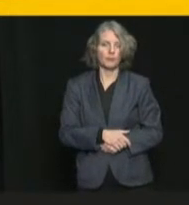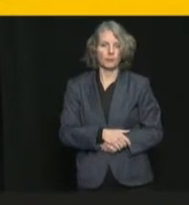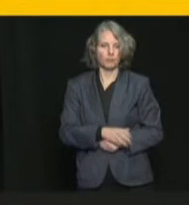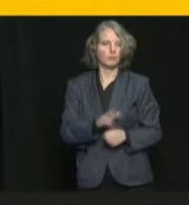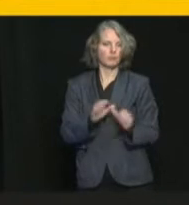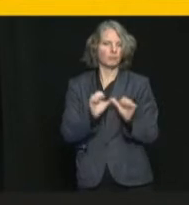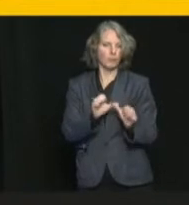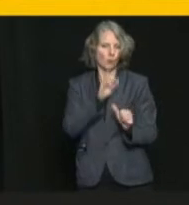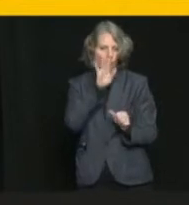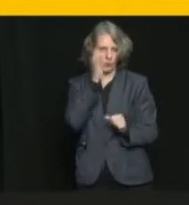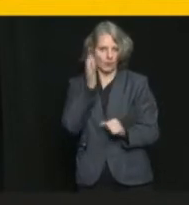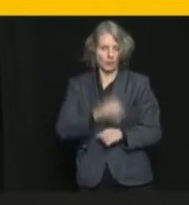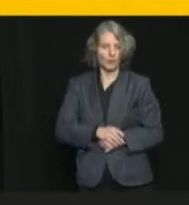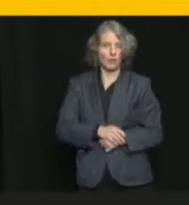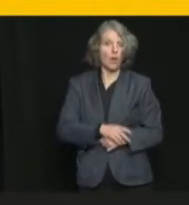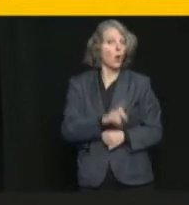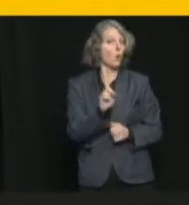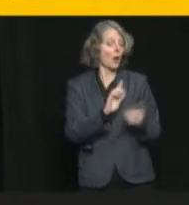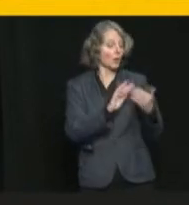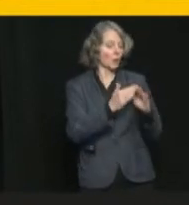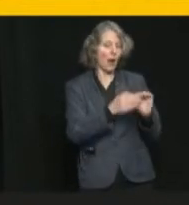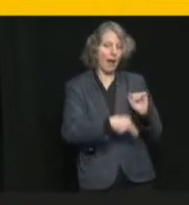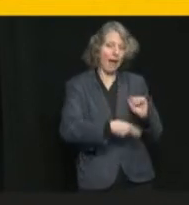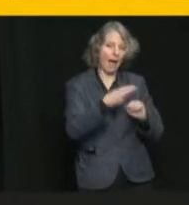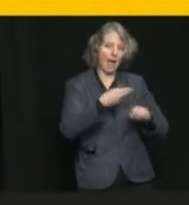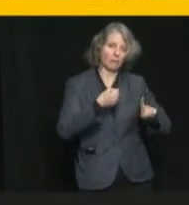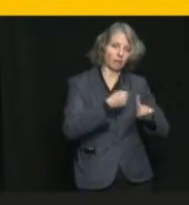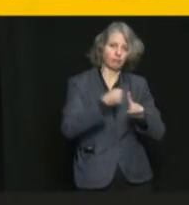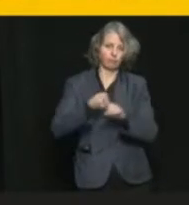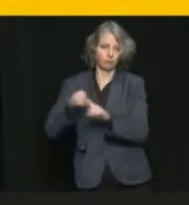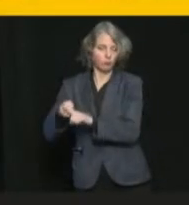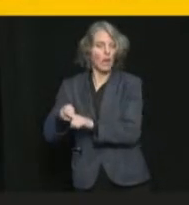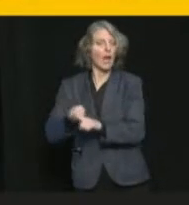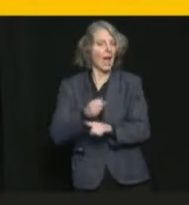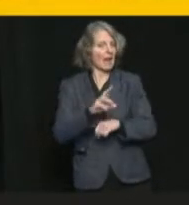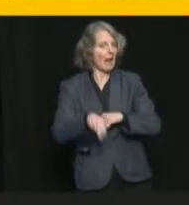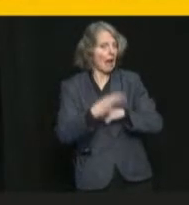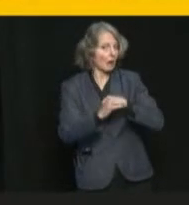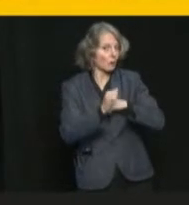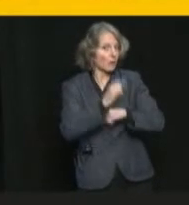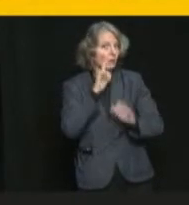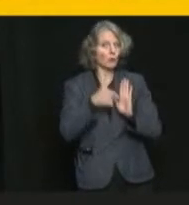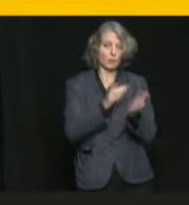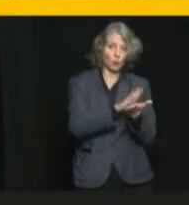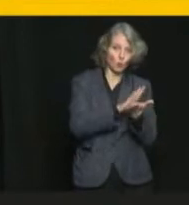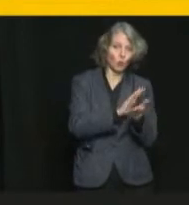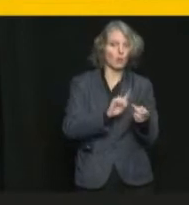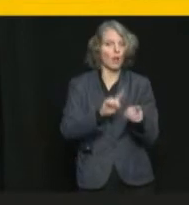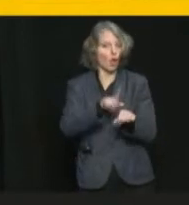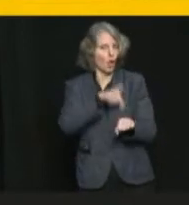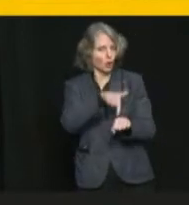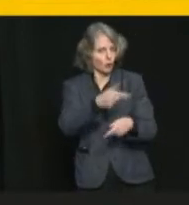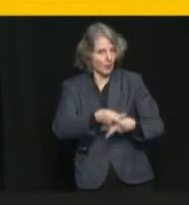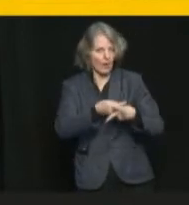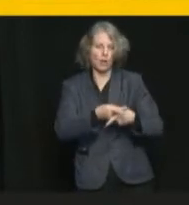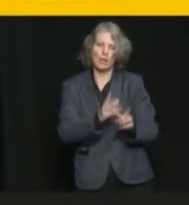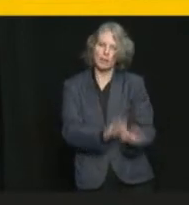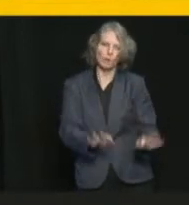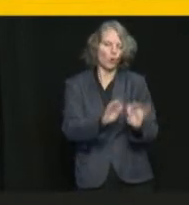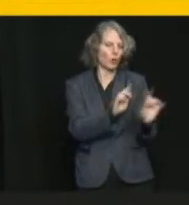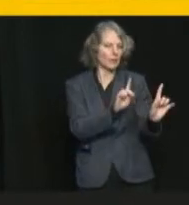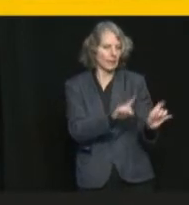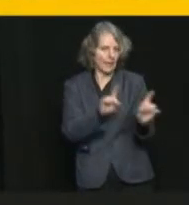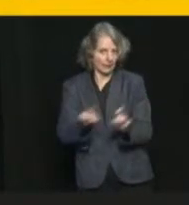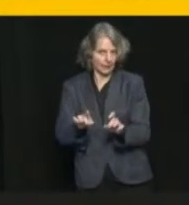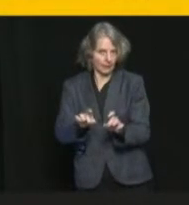high-risk areas and centers such as schools and long-term care centers is very important. Expert advisory panel published their